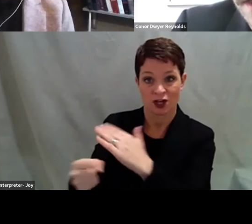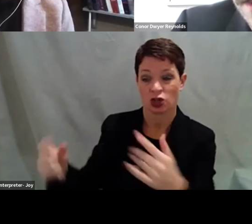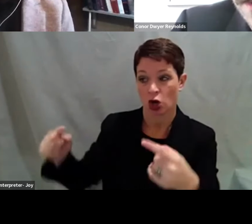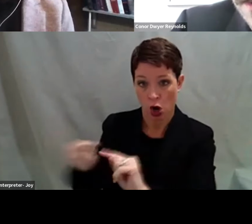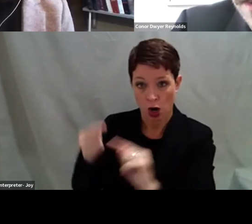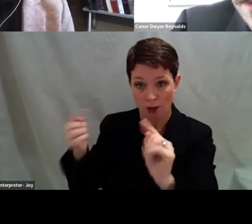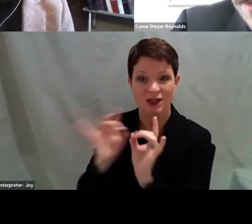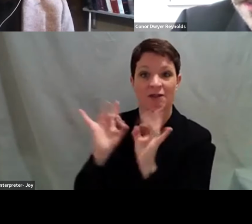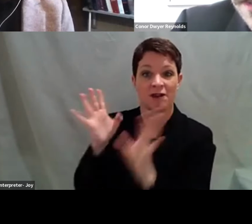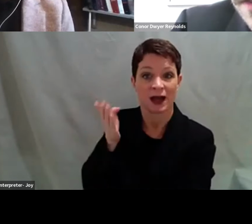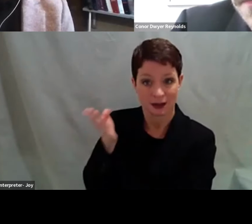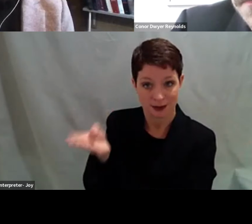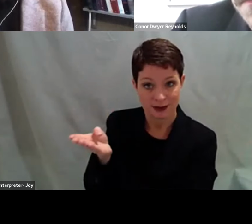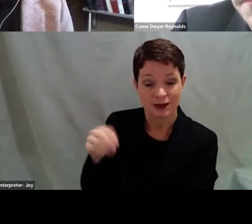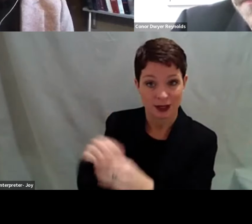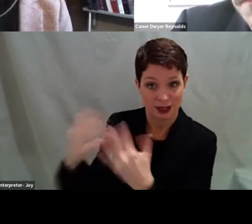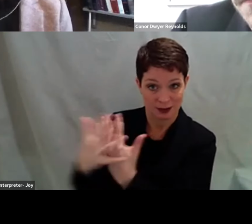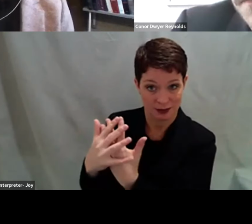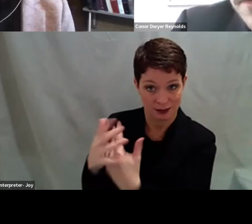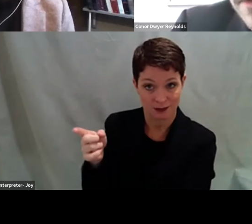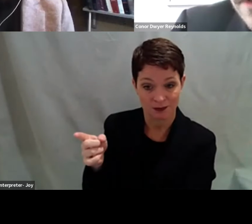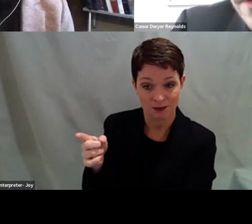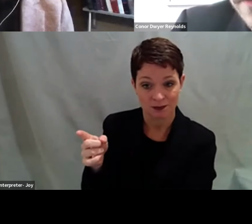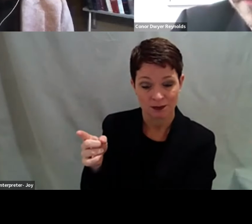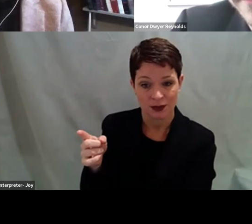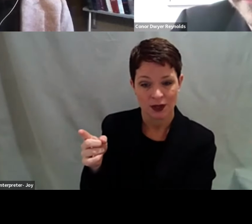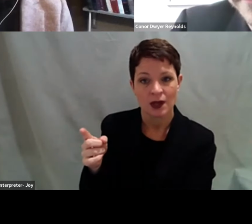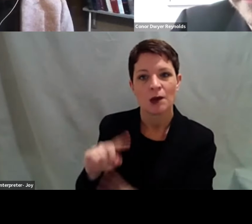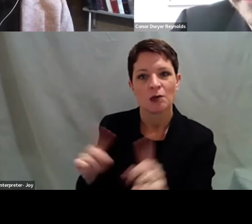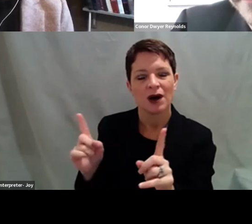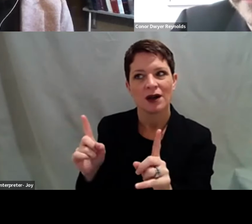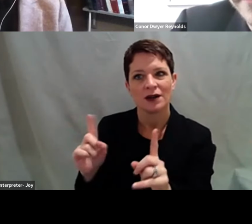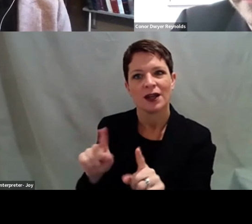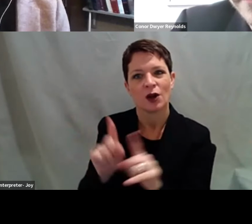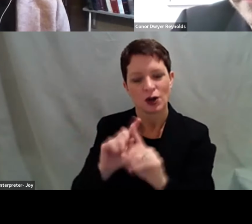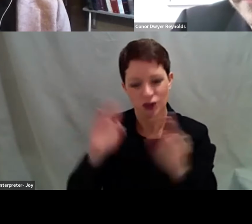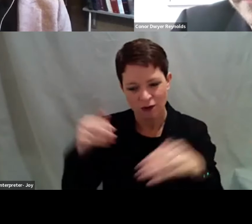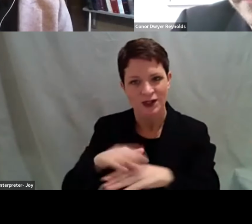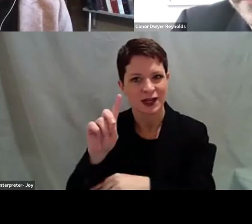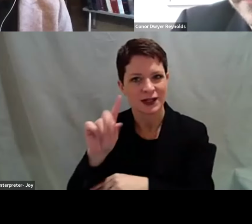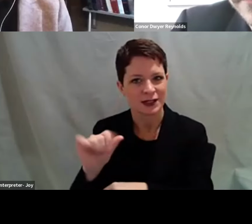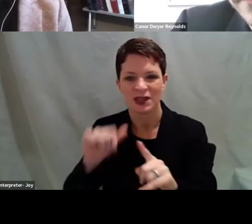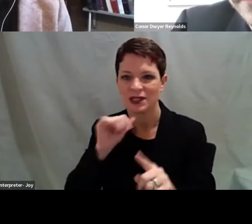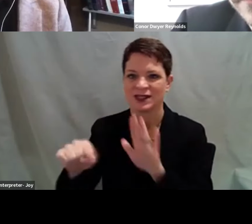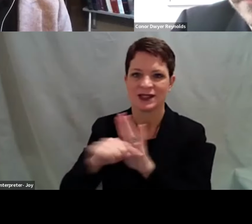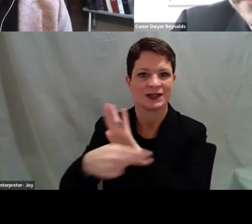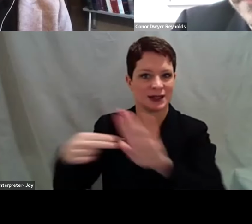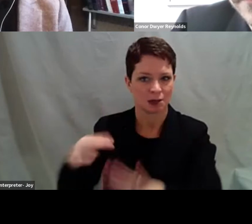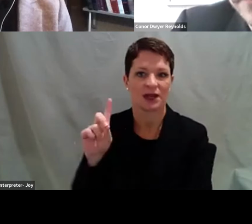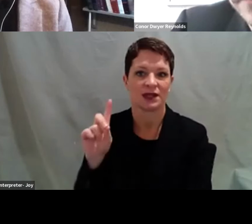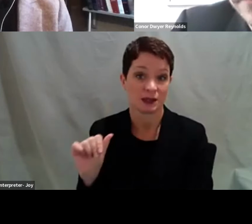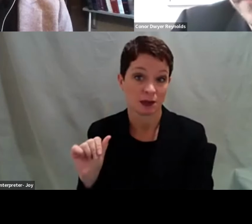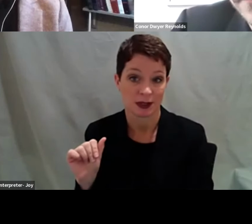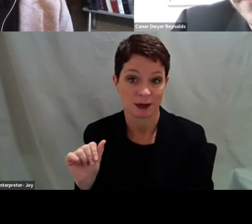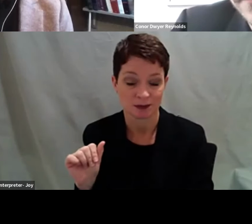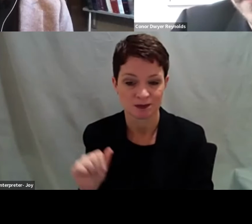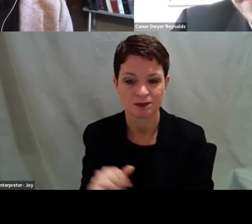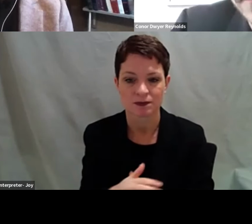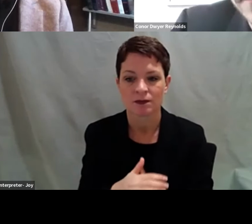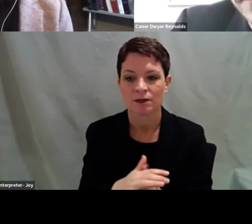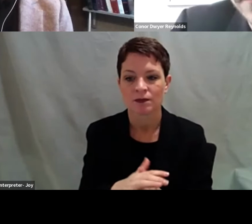of incarceration, in a manner that centers disability, yet doesn't stigmatize disability. And so in